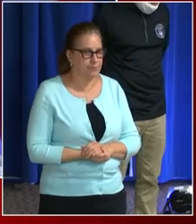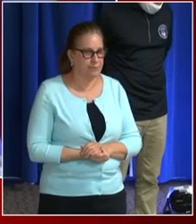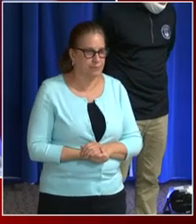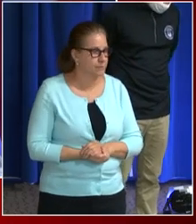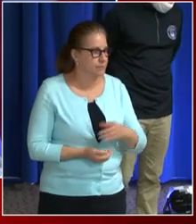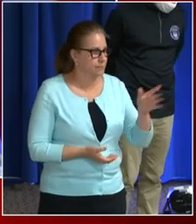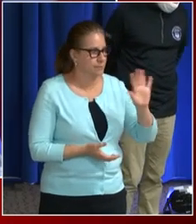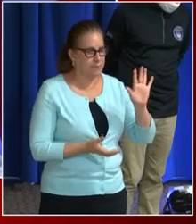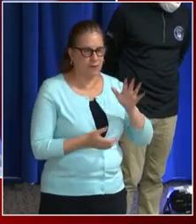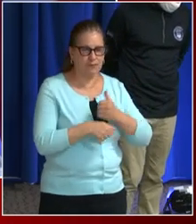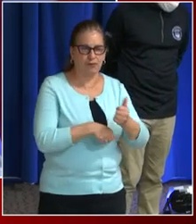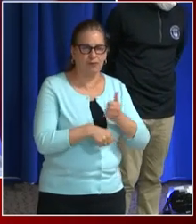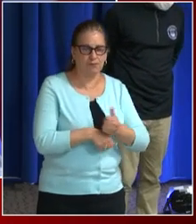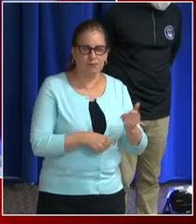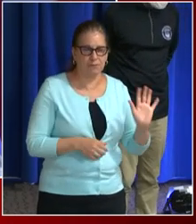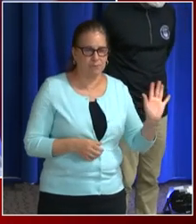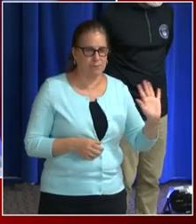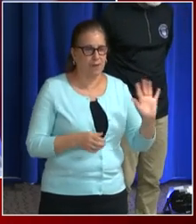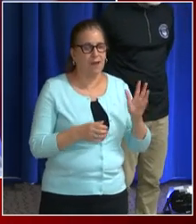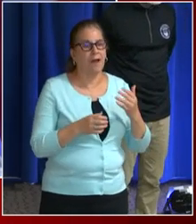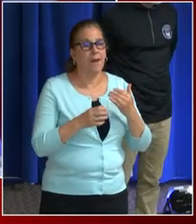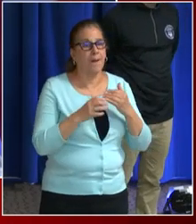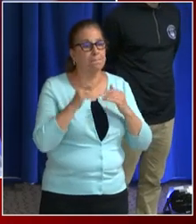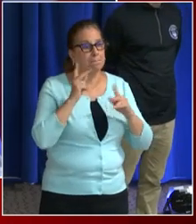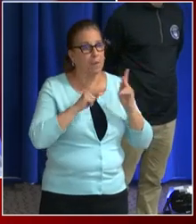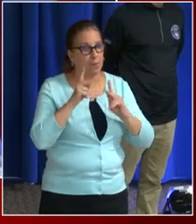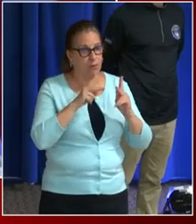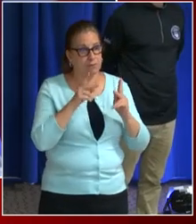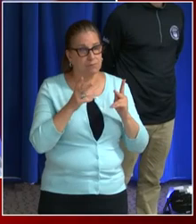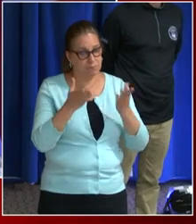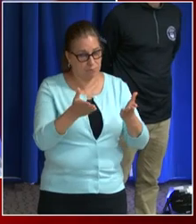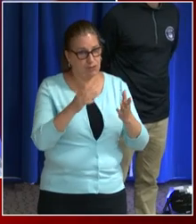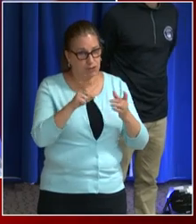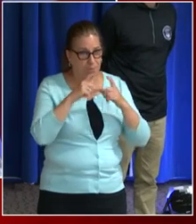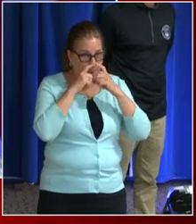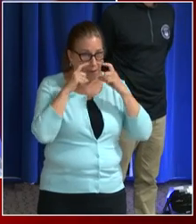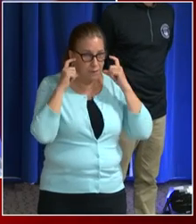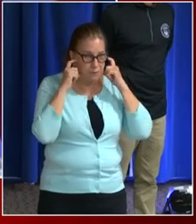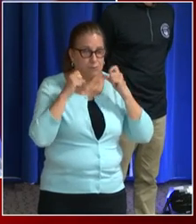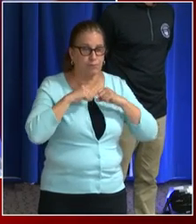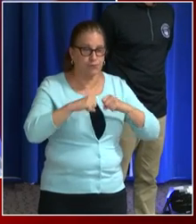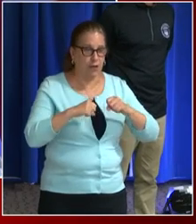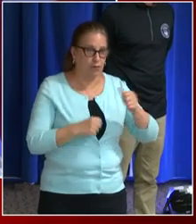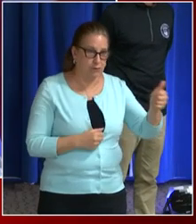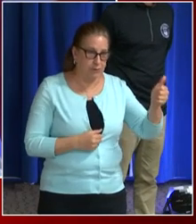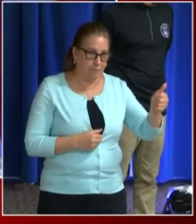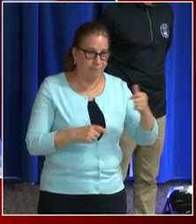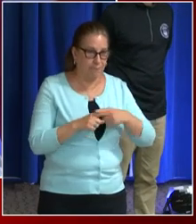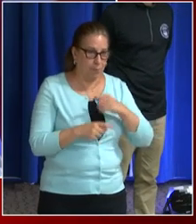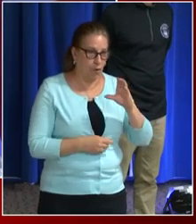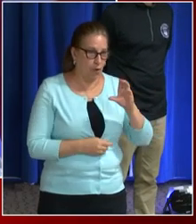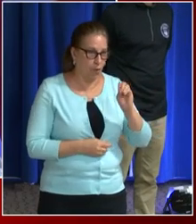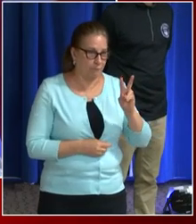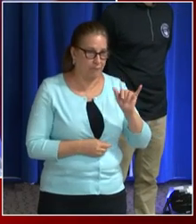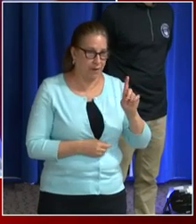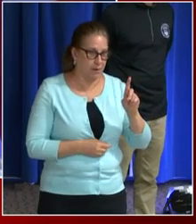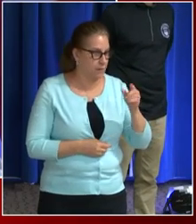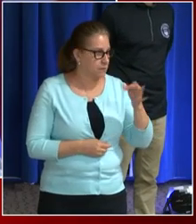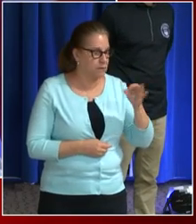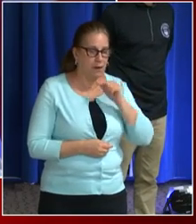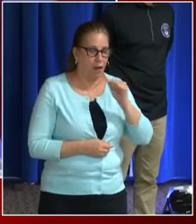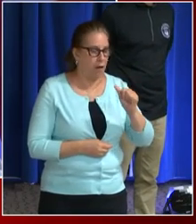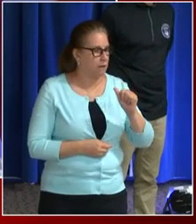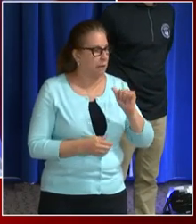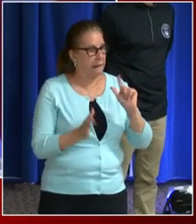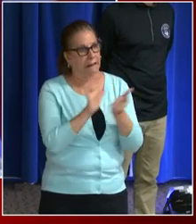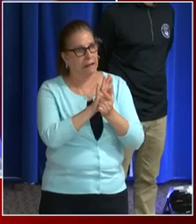of Columbia, wearing a mask, and certainly wearing a mask to protect yourself from COVID, is not illegal. So the only time